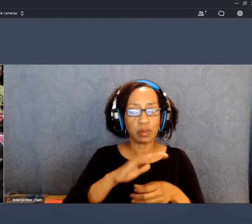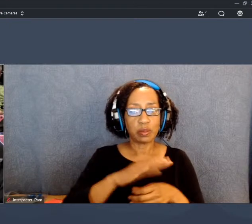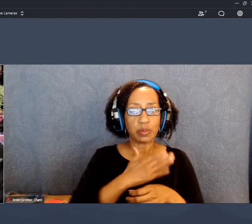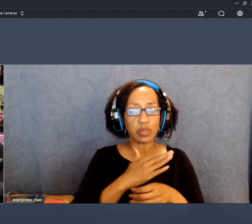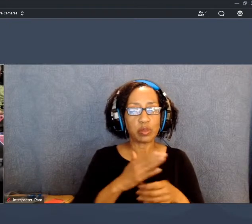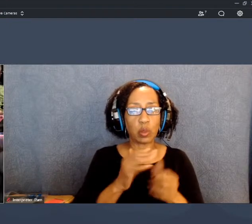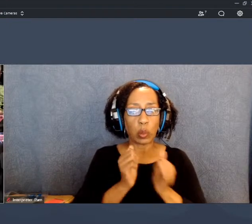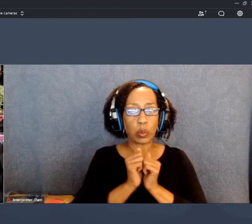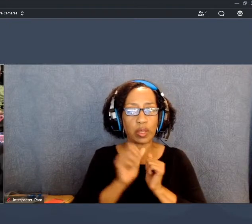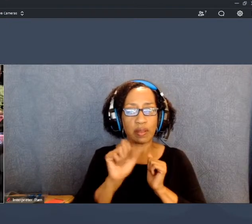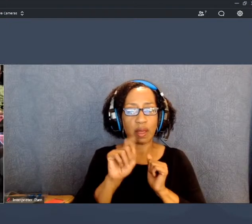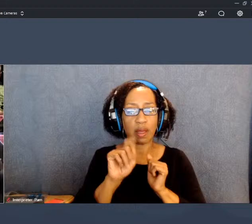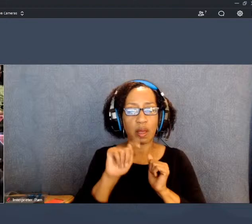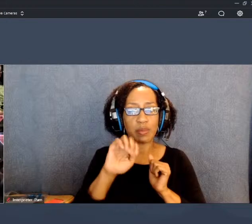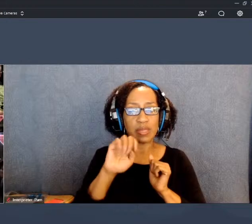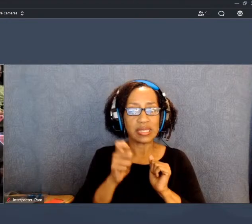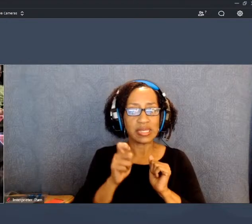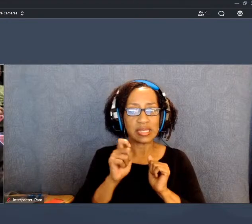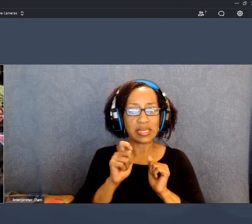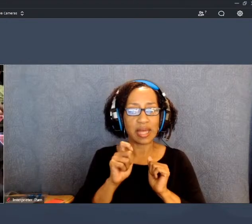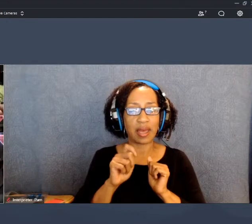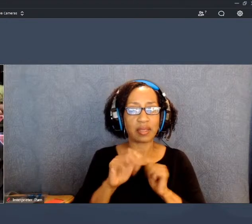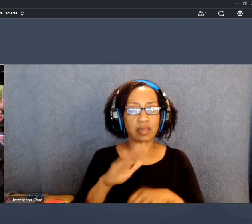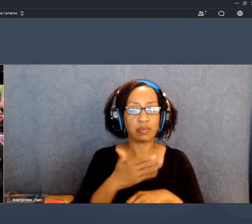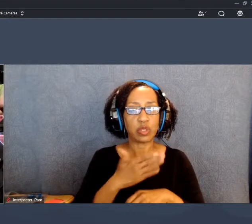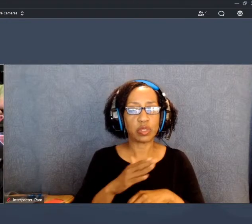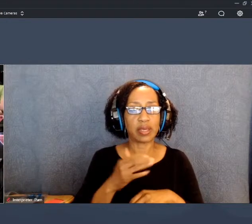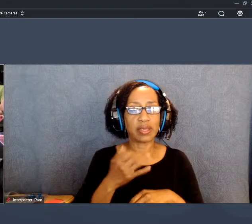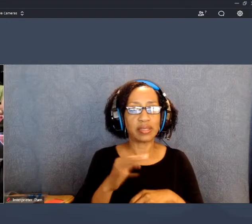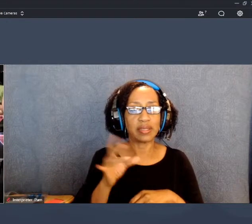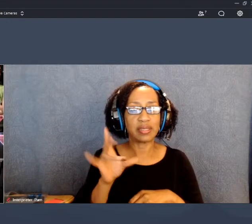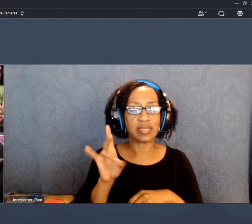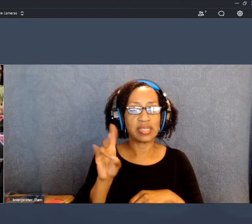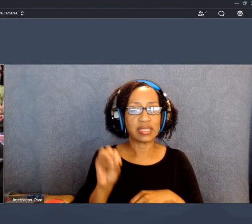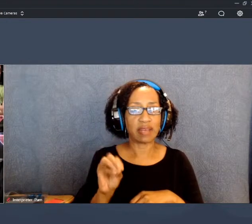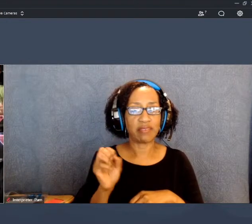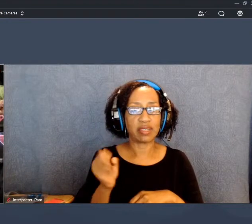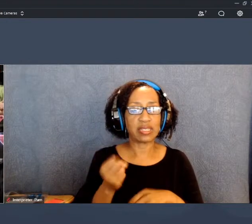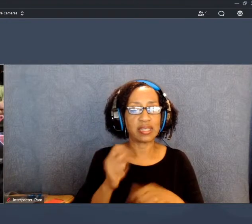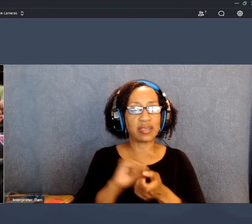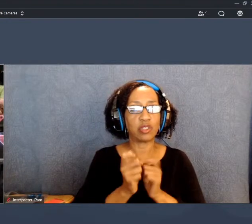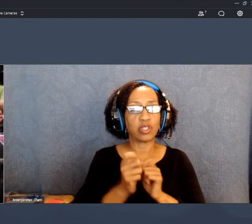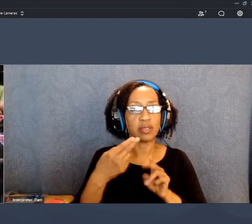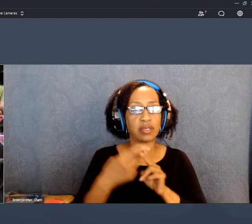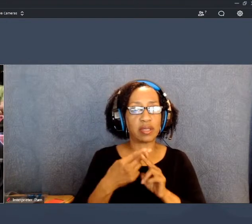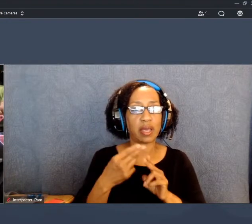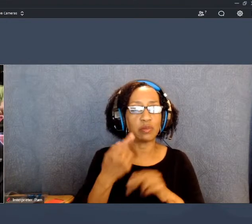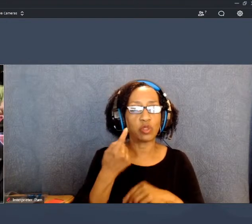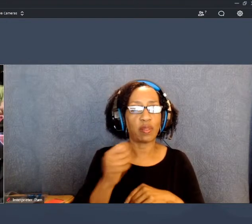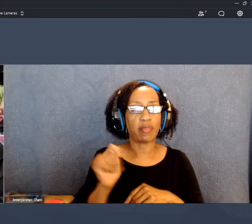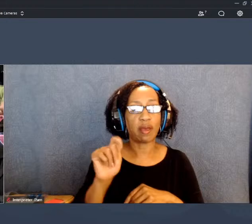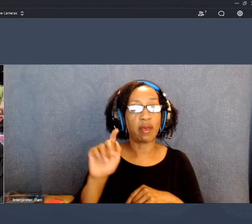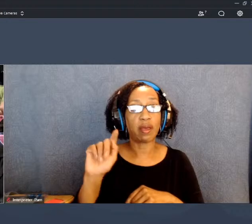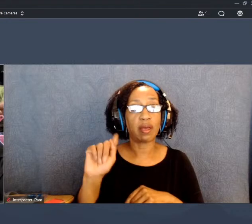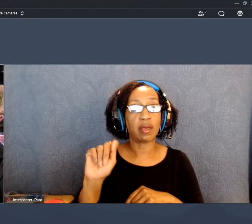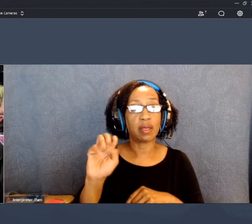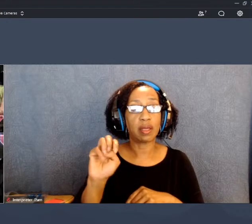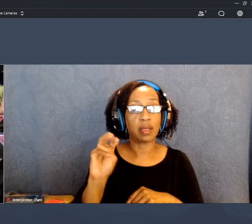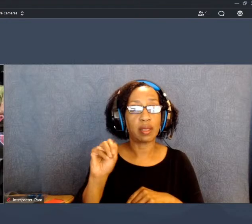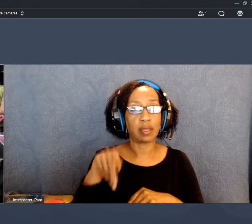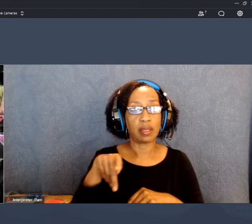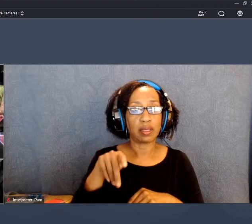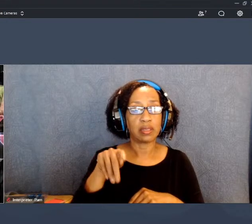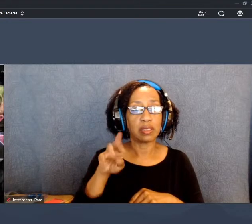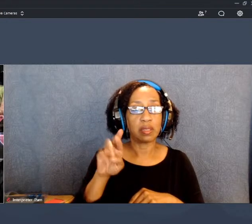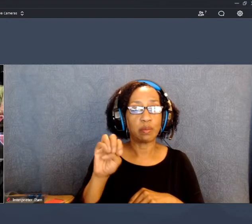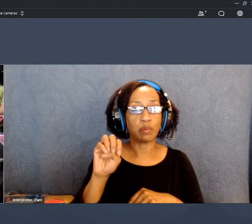Records in 1970 as the Temprees. And whereas with multiple hit songs